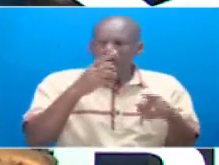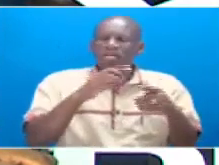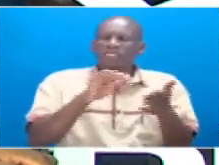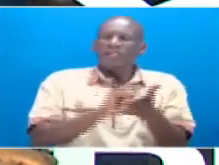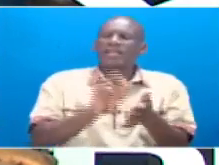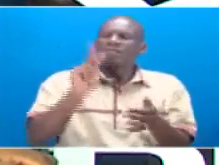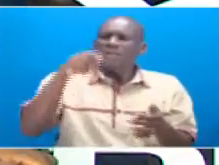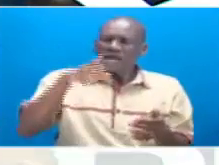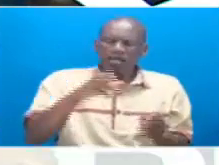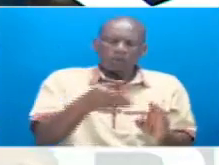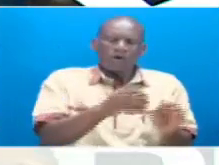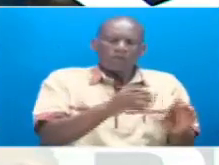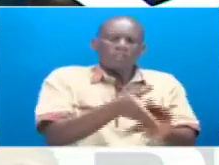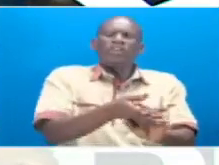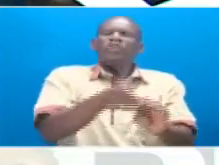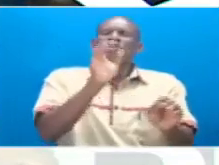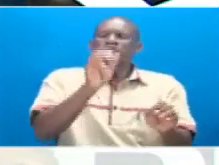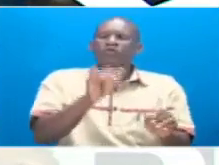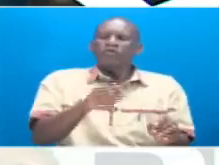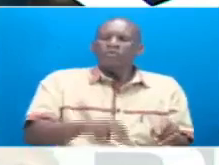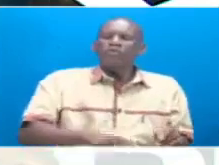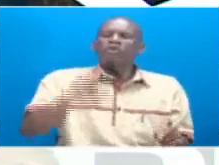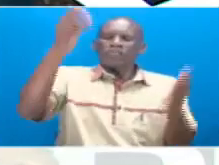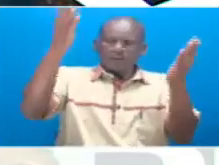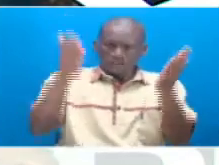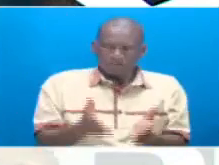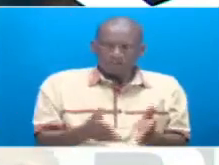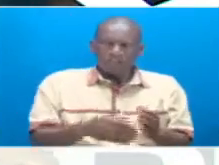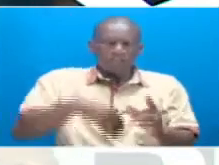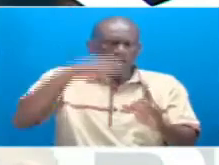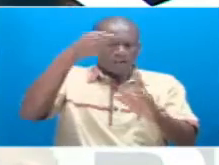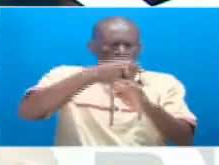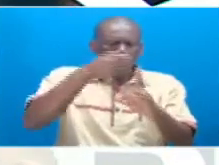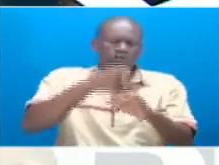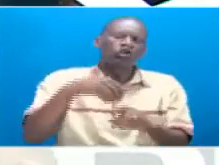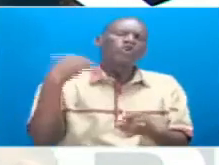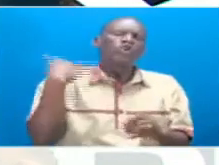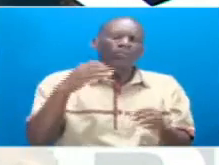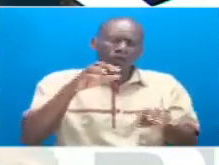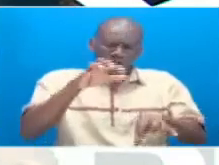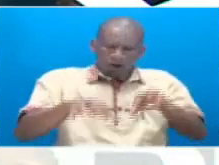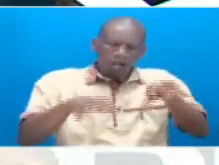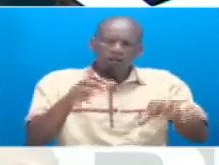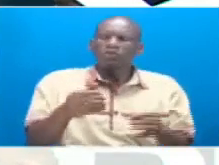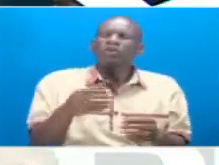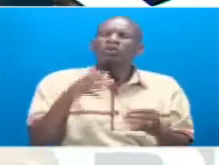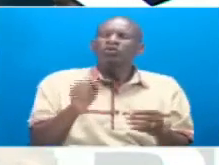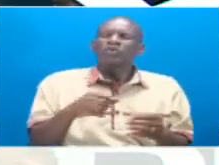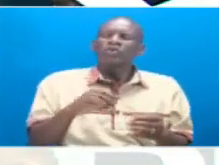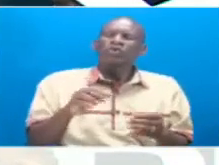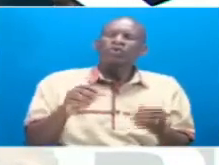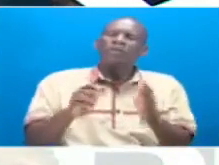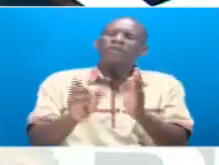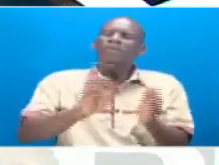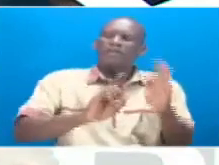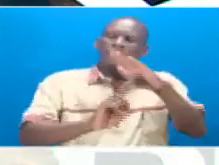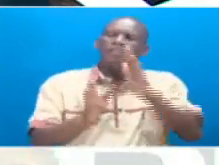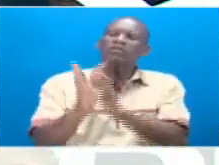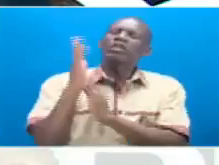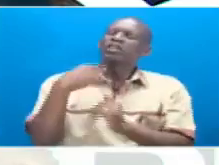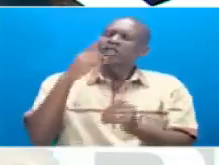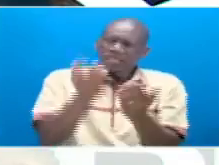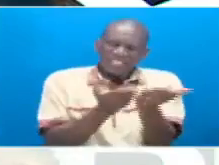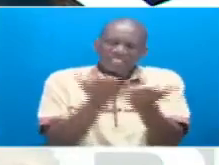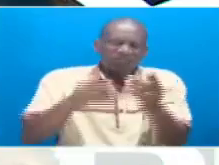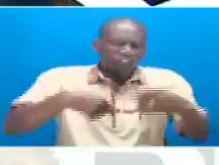waliweza kutolewa katika eneo la North Rift na kupambana na wizi wa mifugo. Matiang'i anasema kwamba huduma zao zinaendelea